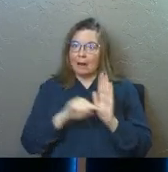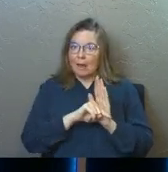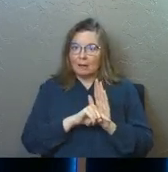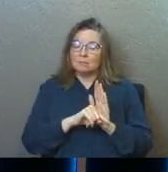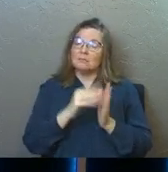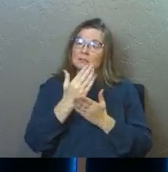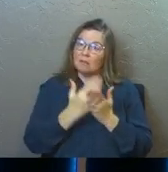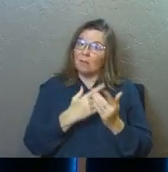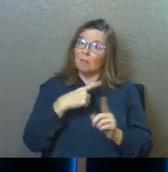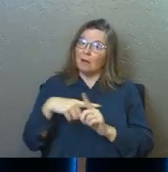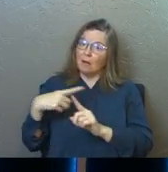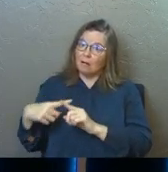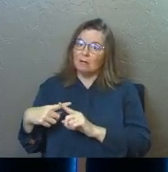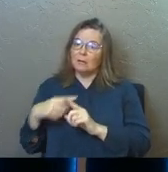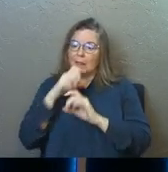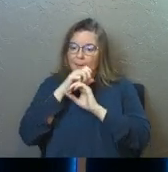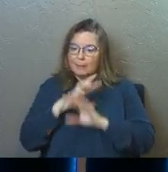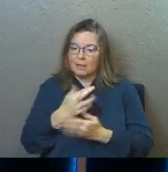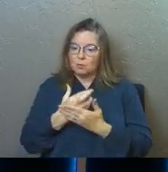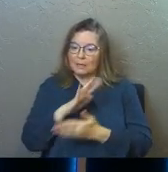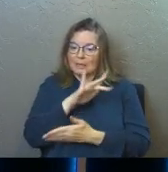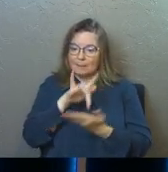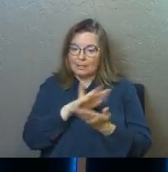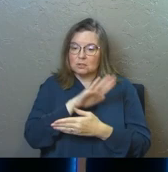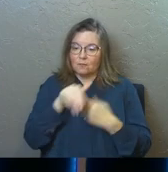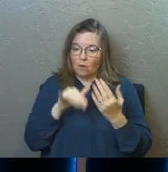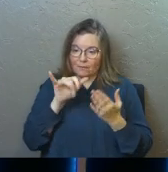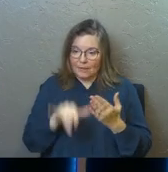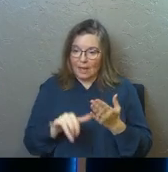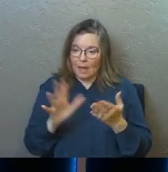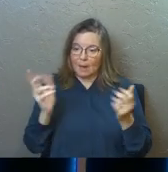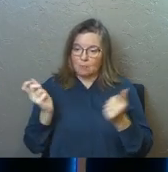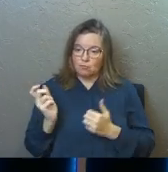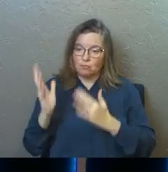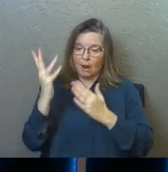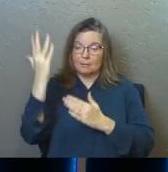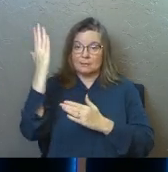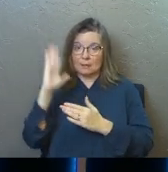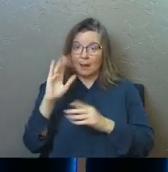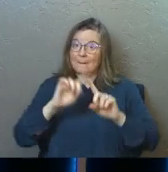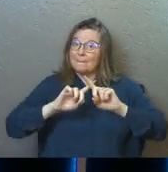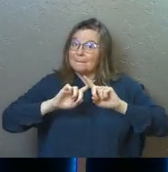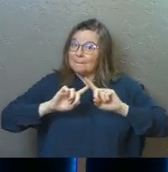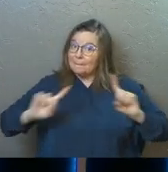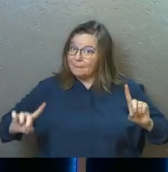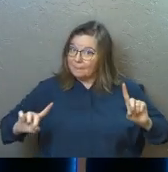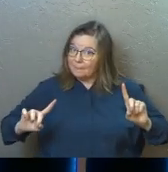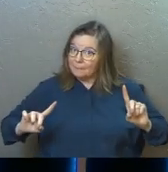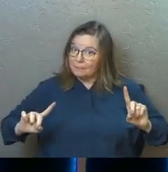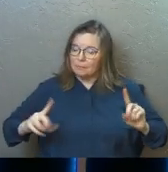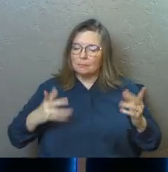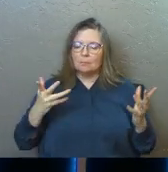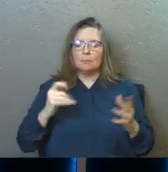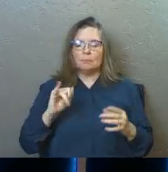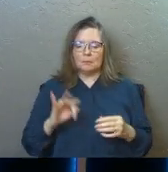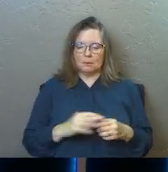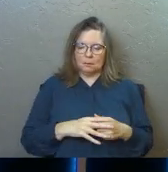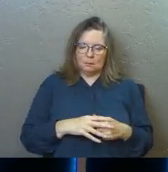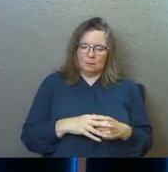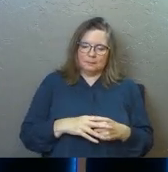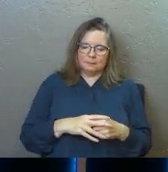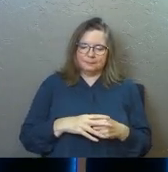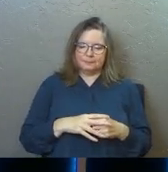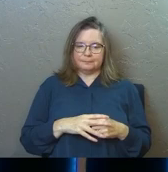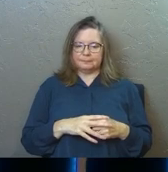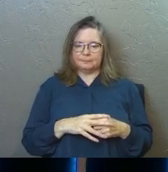And there's blessing and resource in the midst of all of those. Praise God. Amen. But what if we